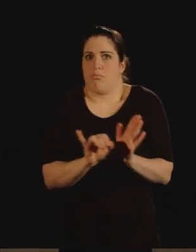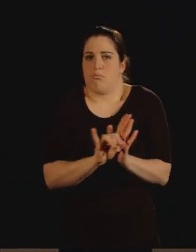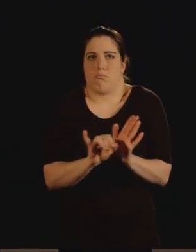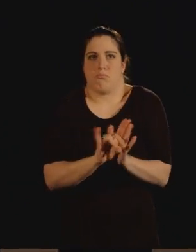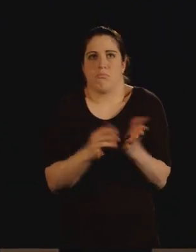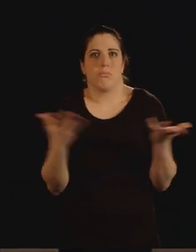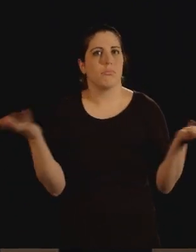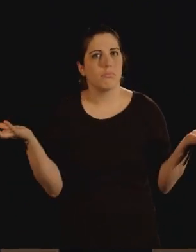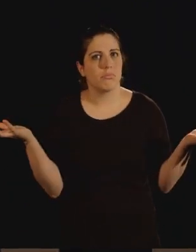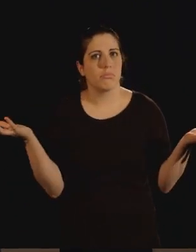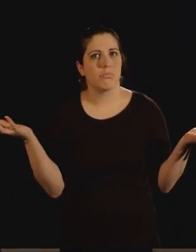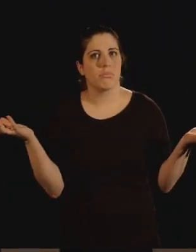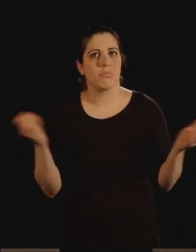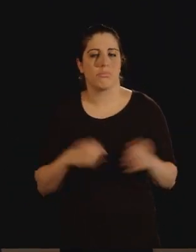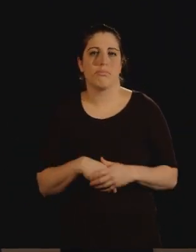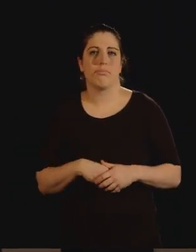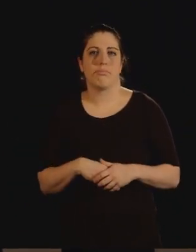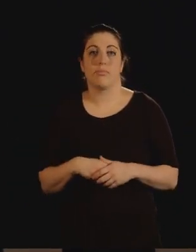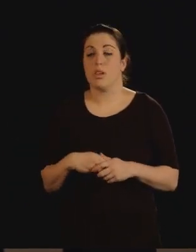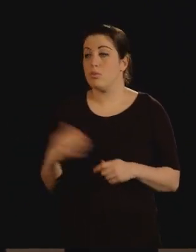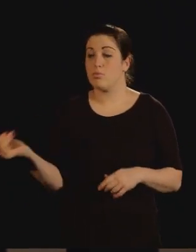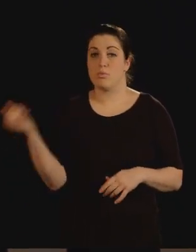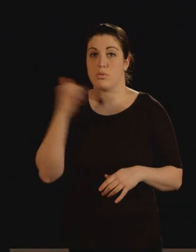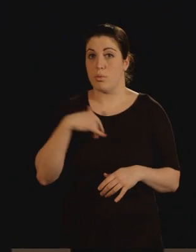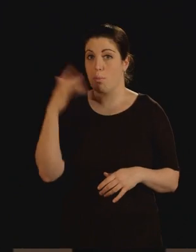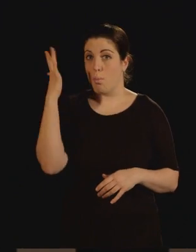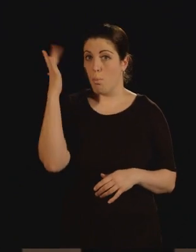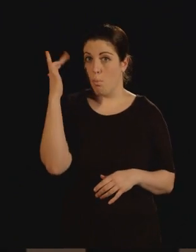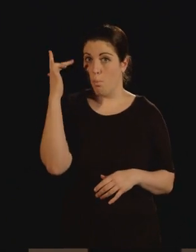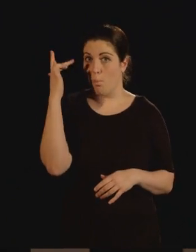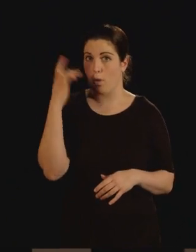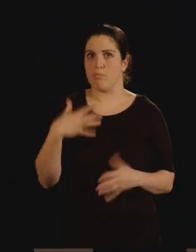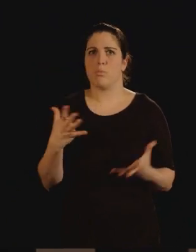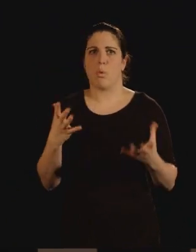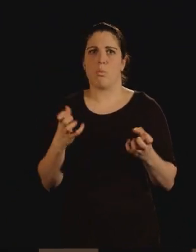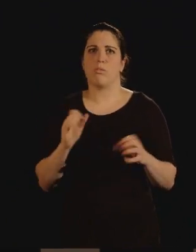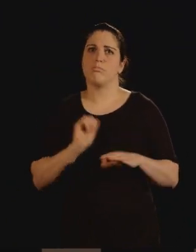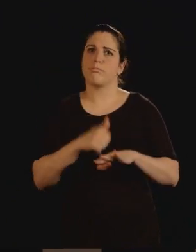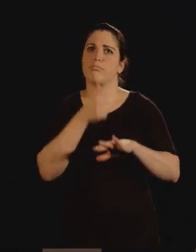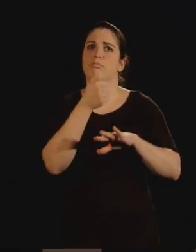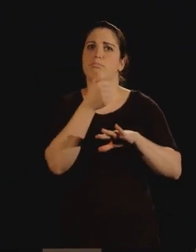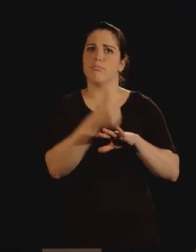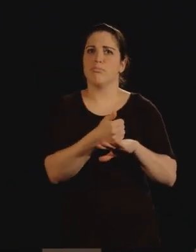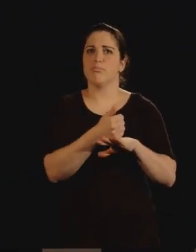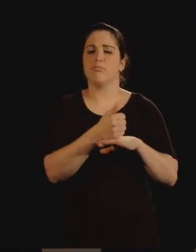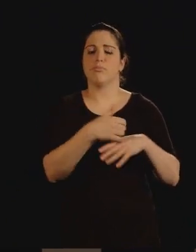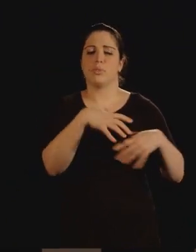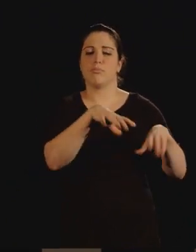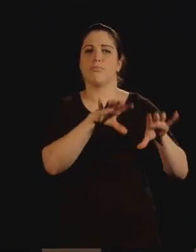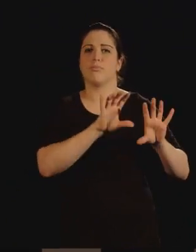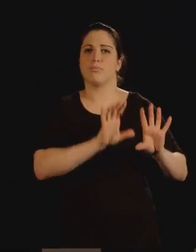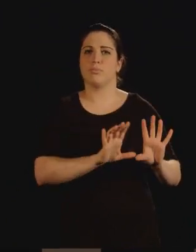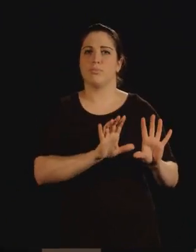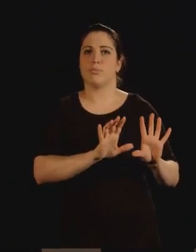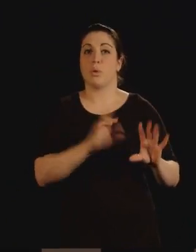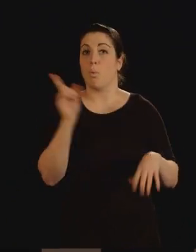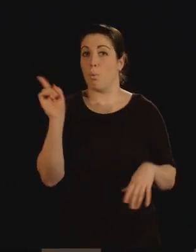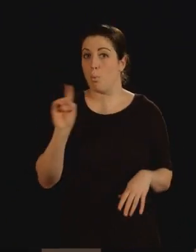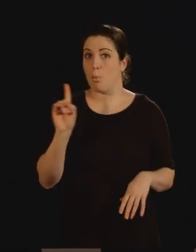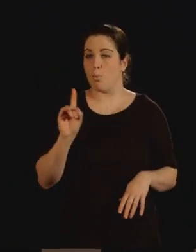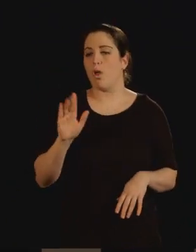herself. So they called me because they wanted to honor Wanda the Wanderer by laying her to rest on the